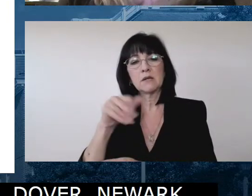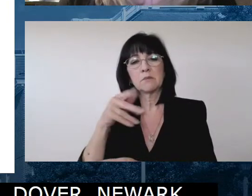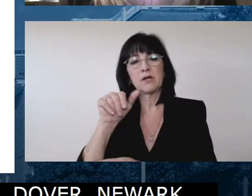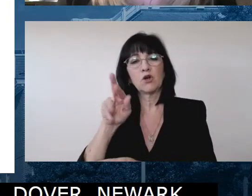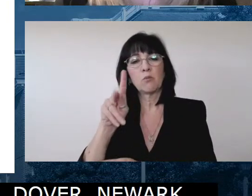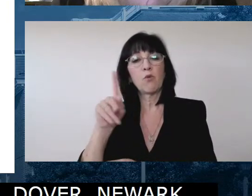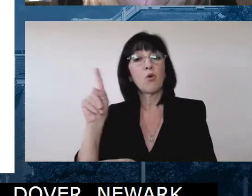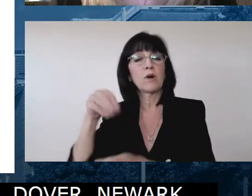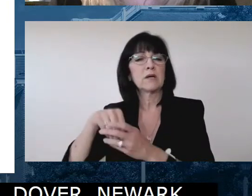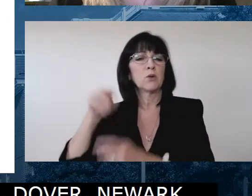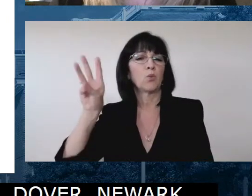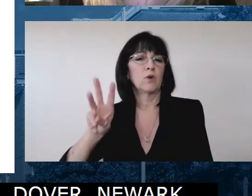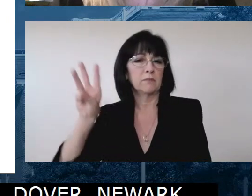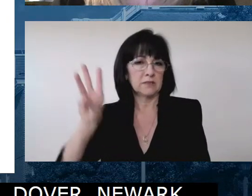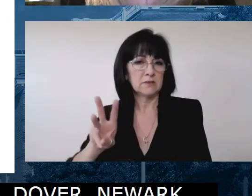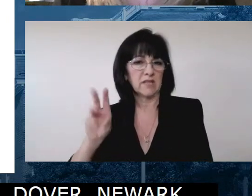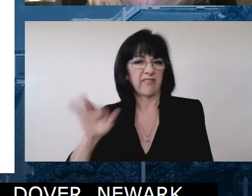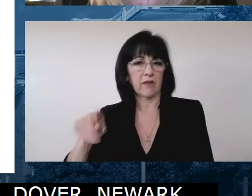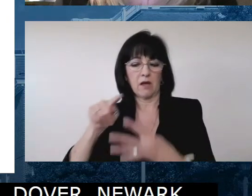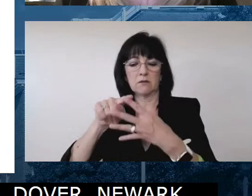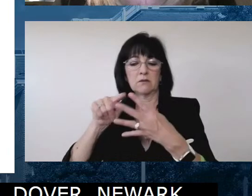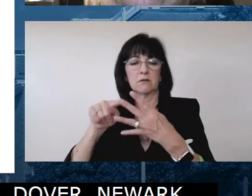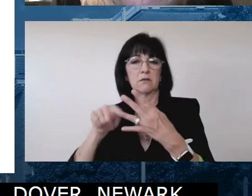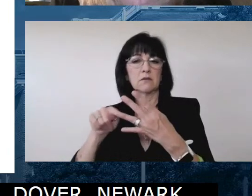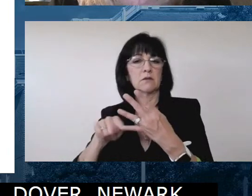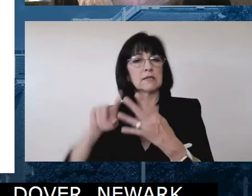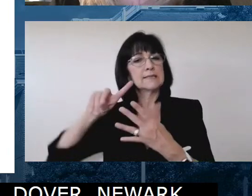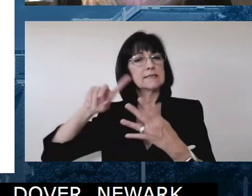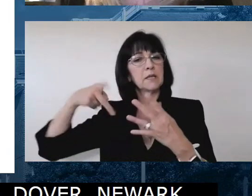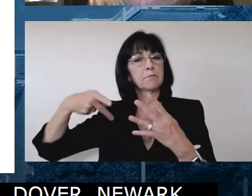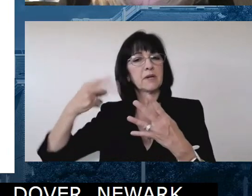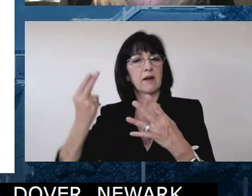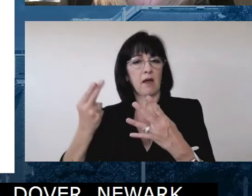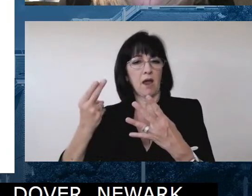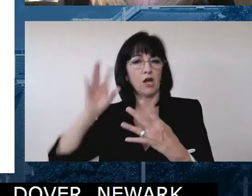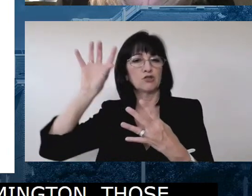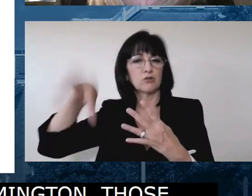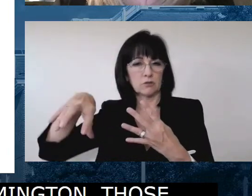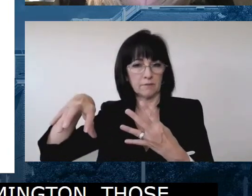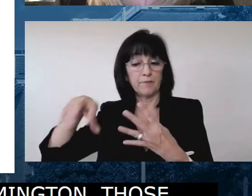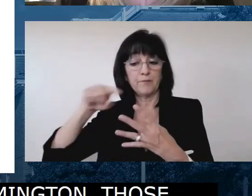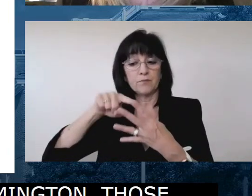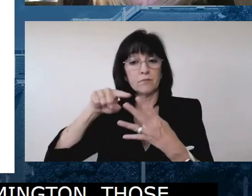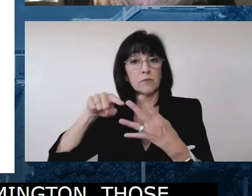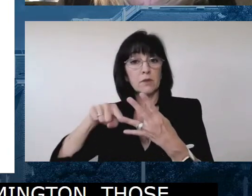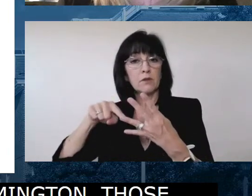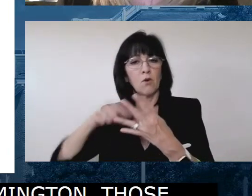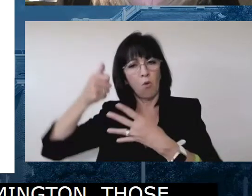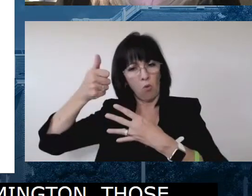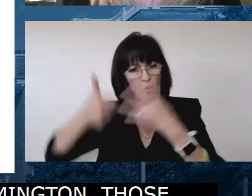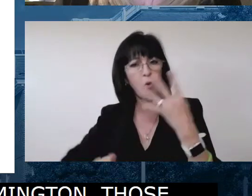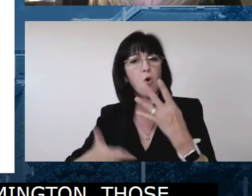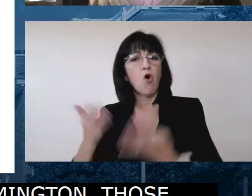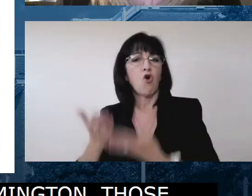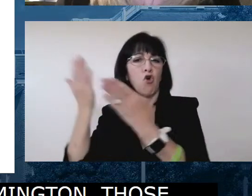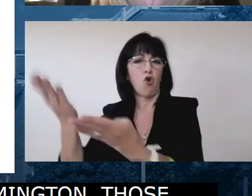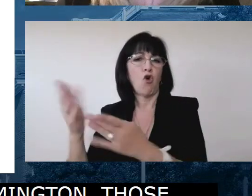Wilmington. Those sites all now, as of yesterday, are also offering testing in addition